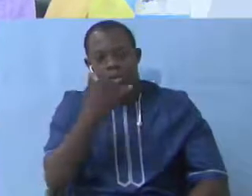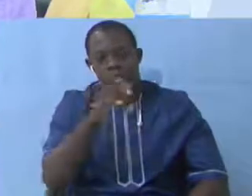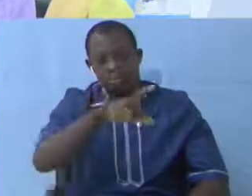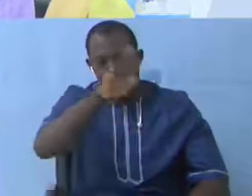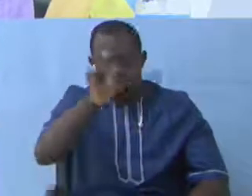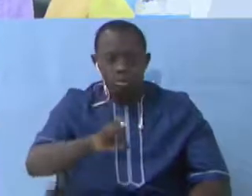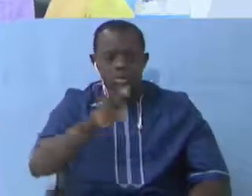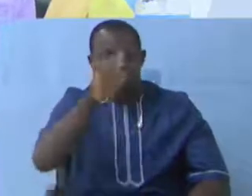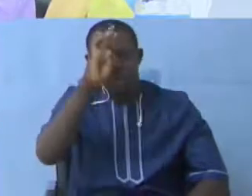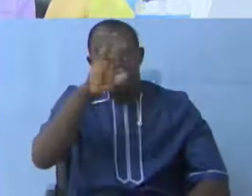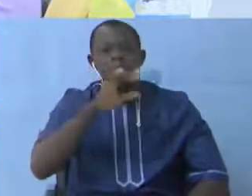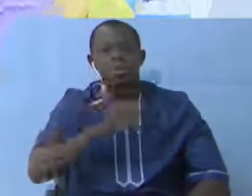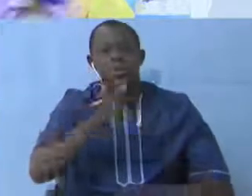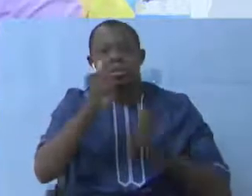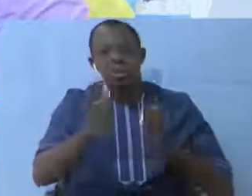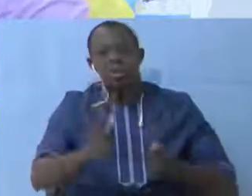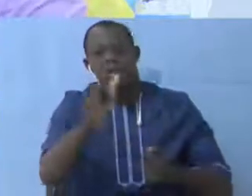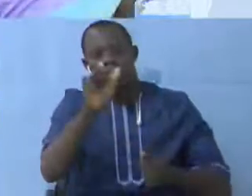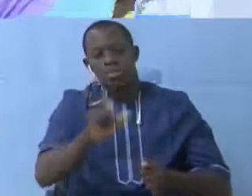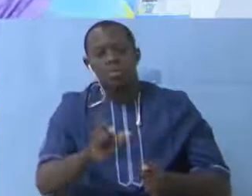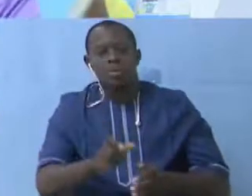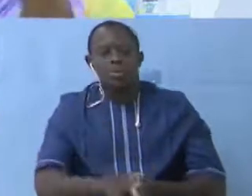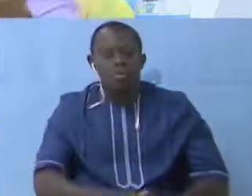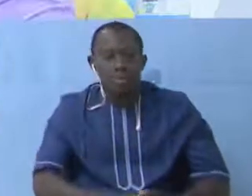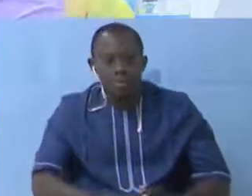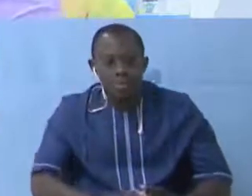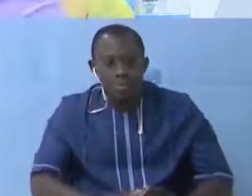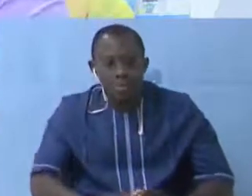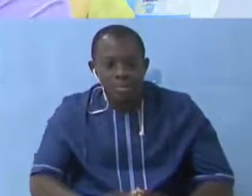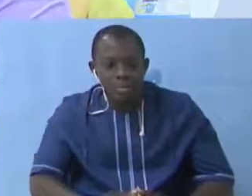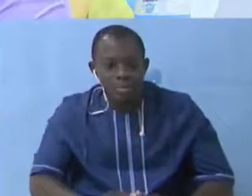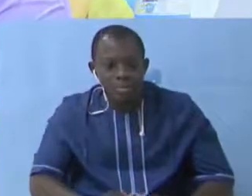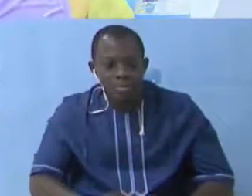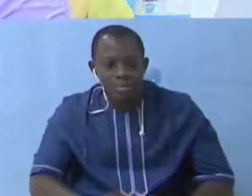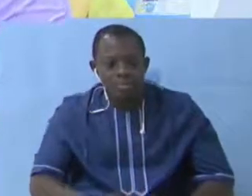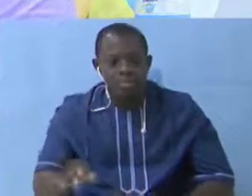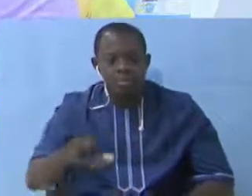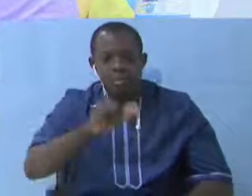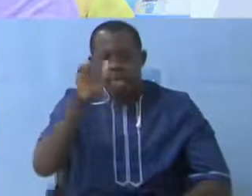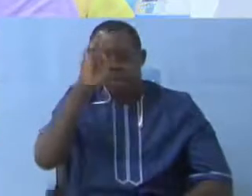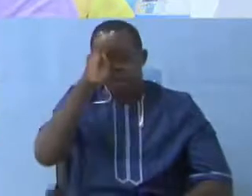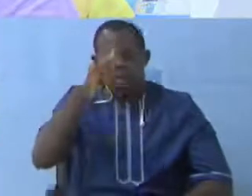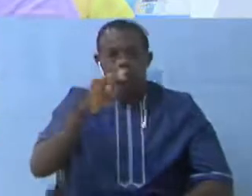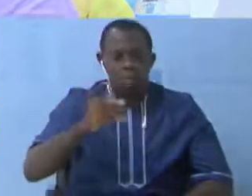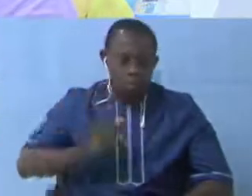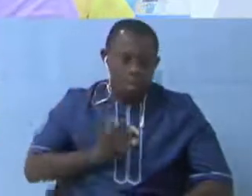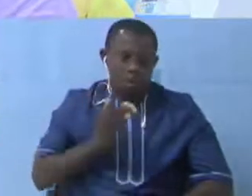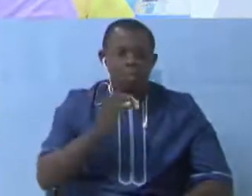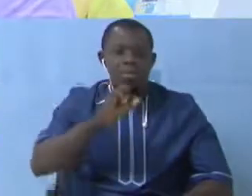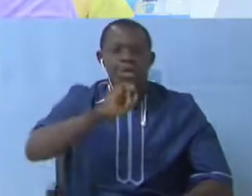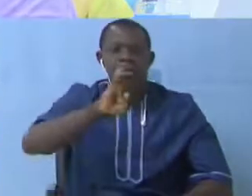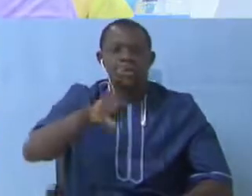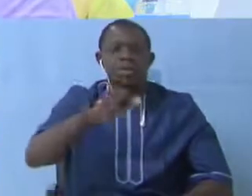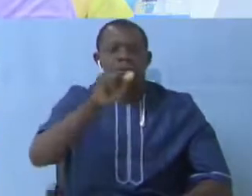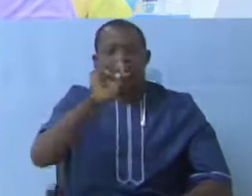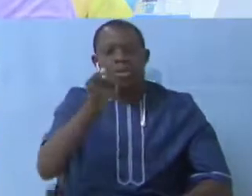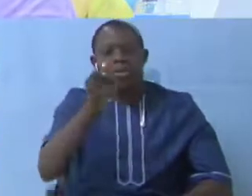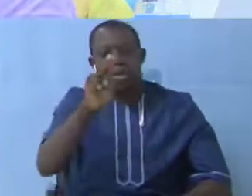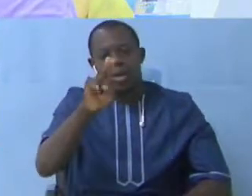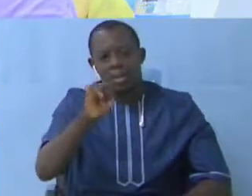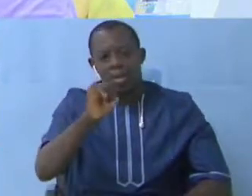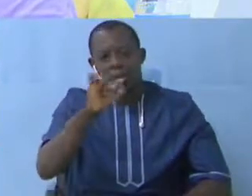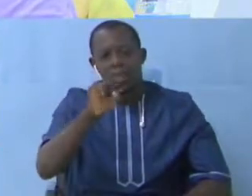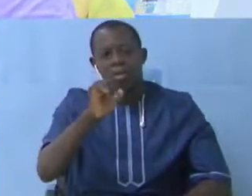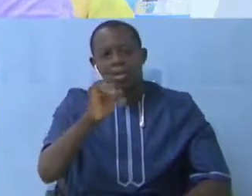Thank you, Mr. Chairman. Jerejef, Mr. Chairman. And thank you, Madam Senghor, Madam Jan Senghor. jërëjëf